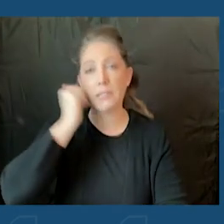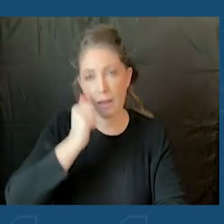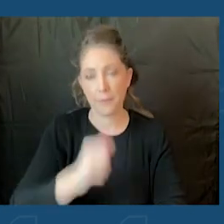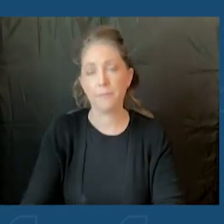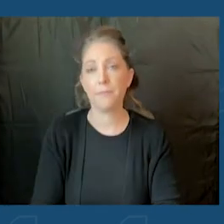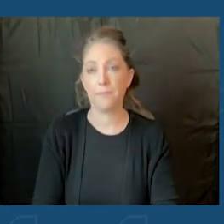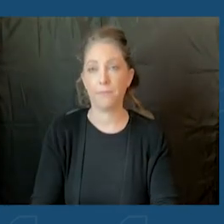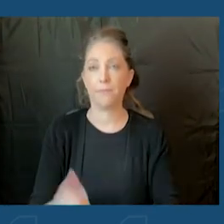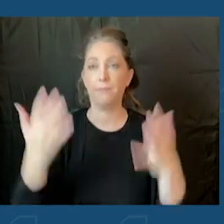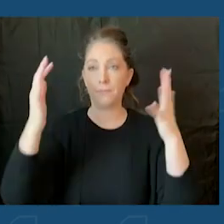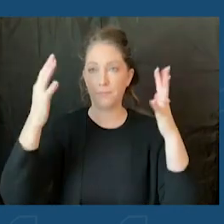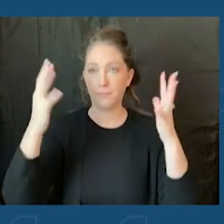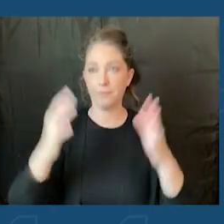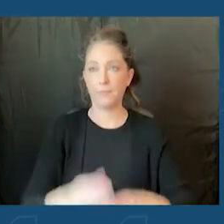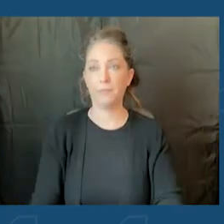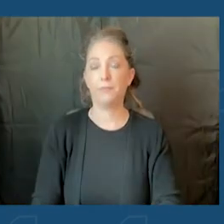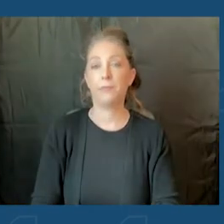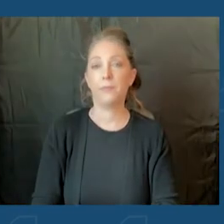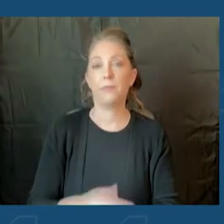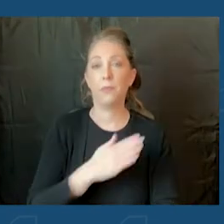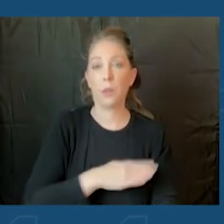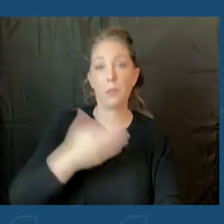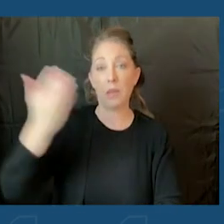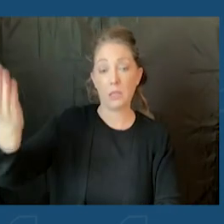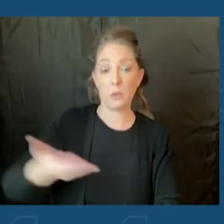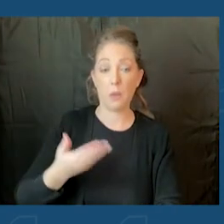Please welcome Police Commissioner Rodney Harrison.